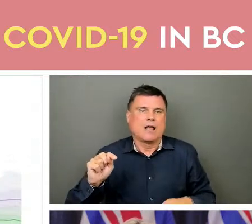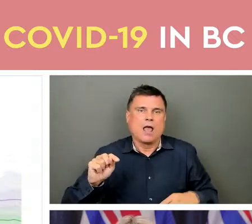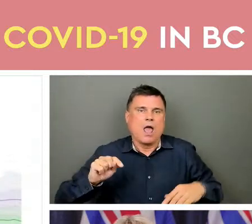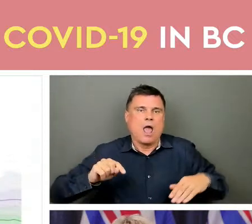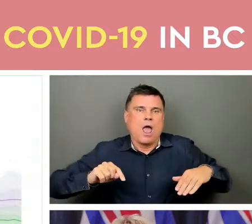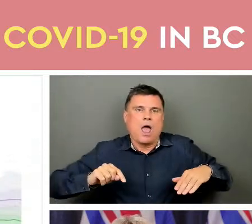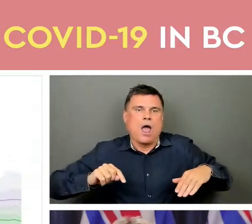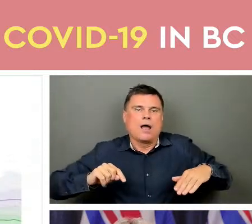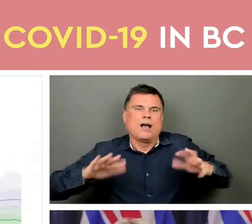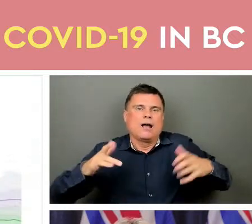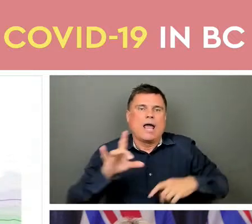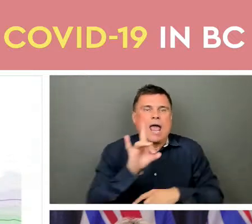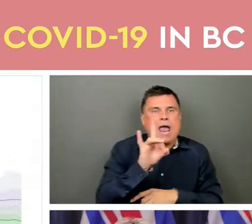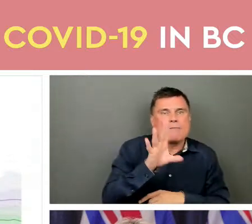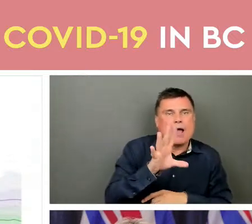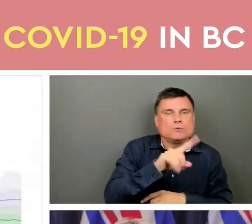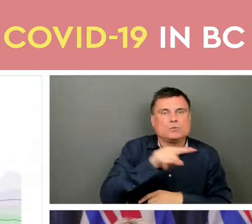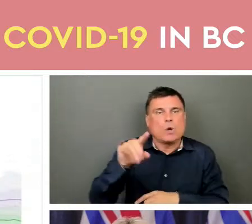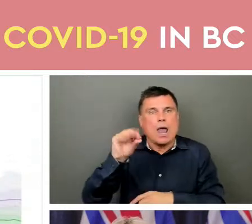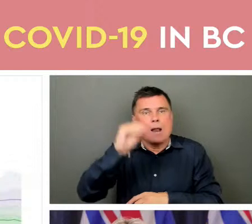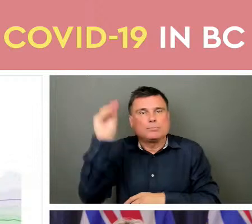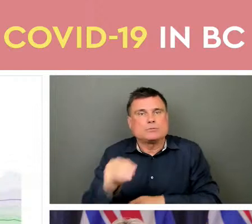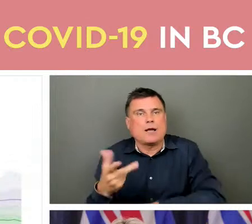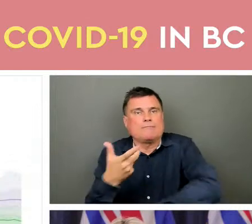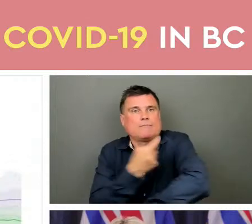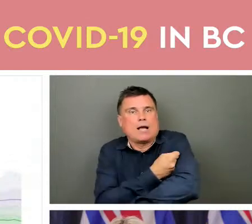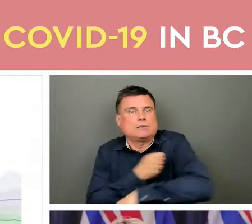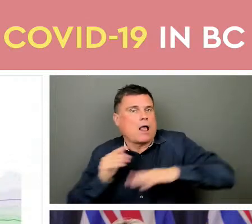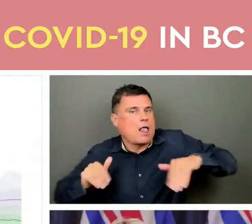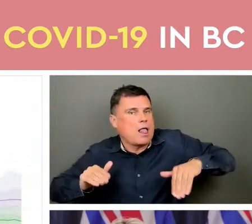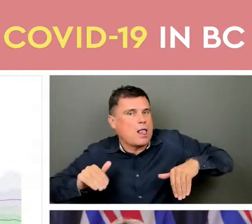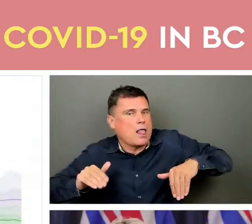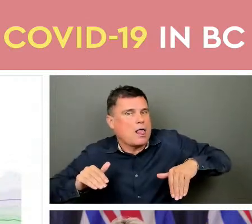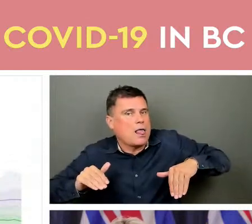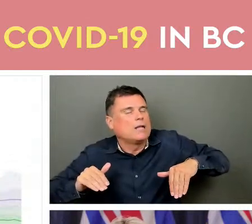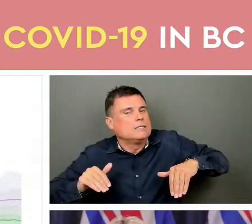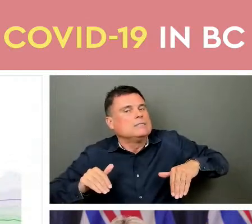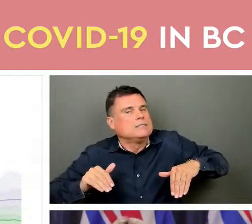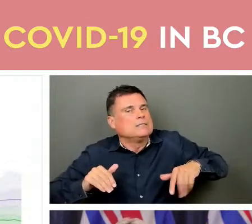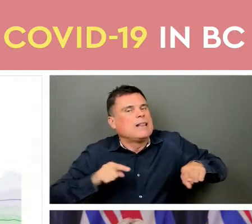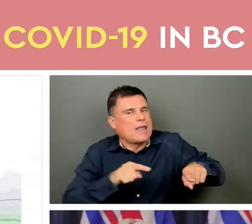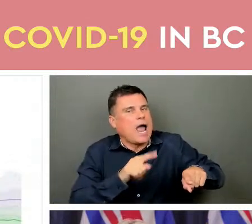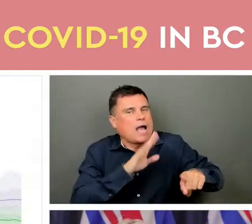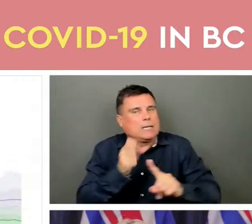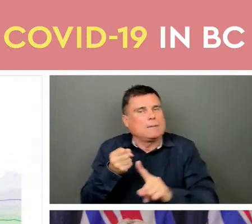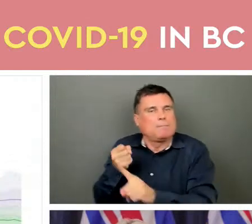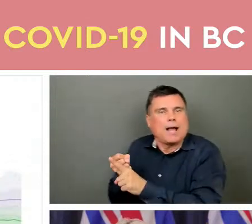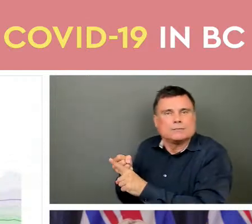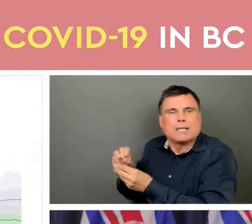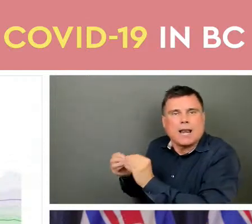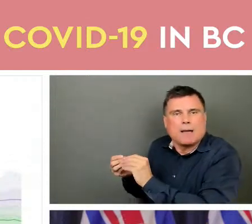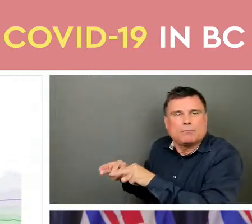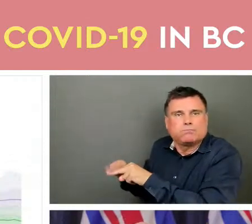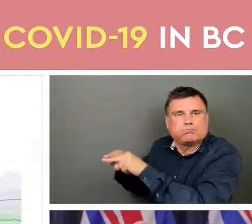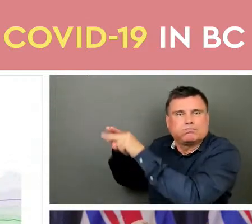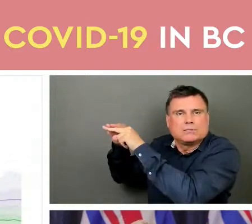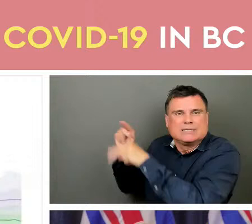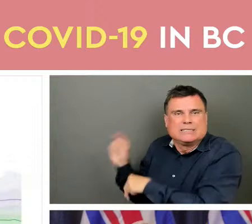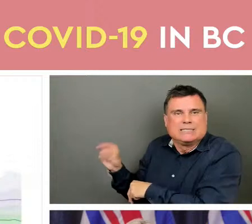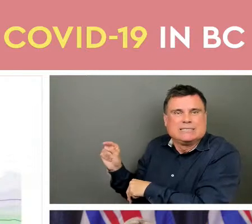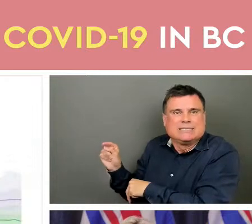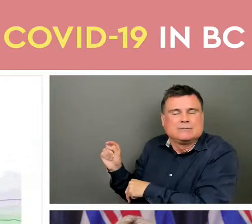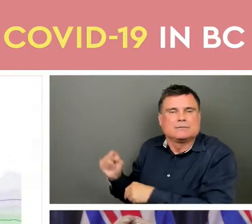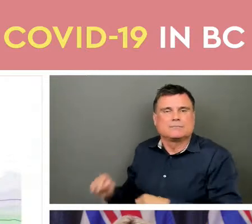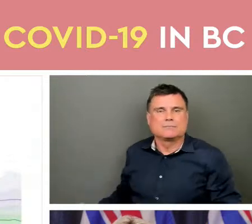range, can make a tremendous difference in the trajectory of our pandemic in the next month. And that would lead to